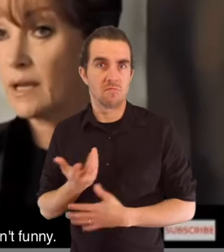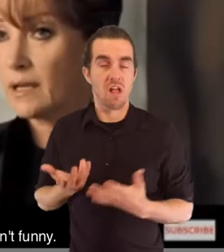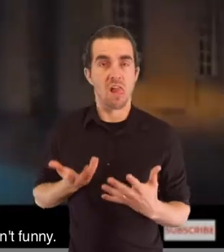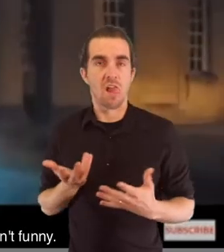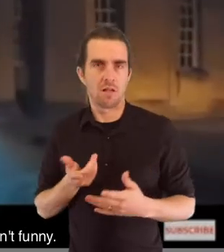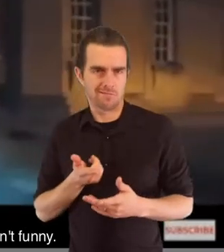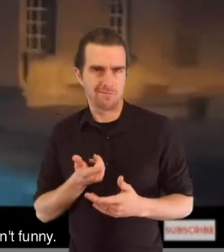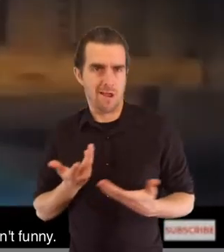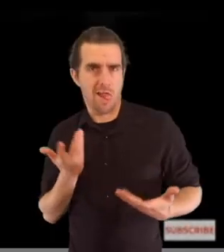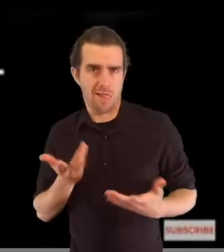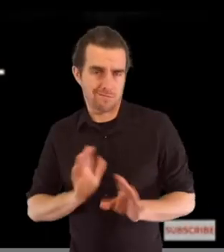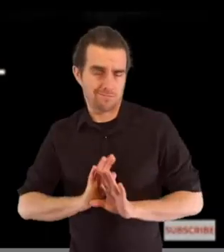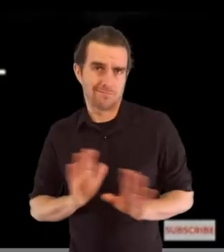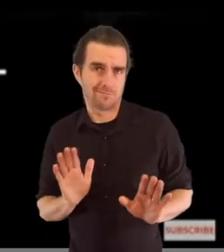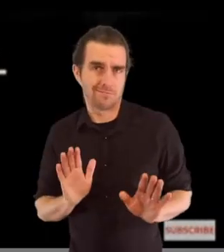funny.